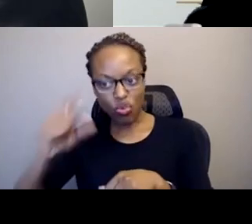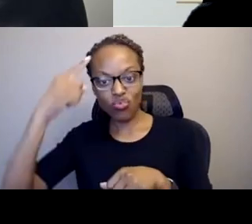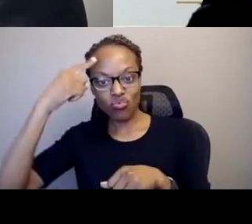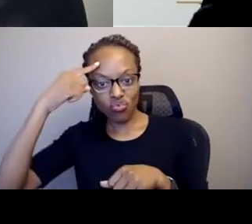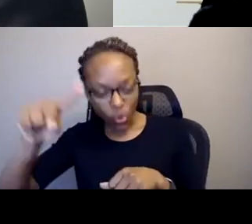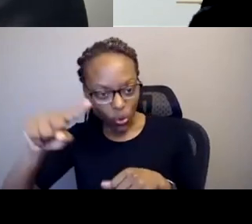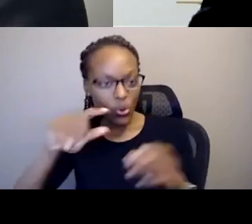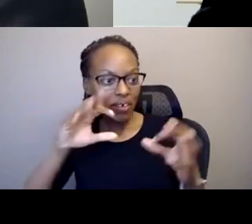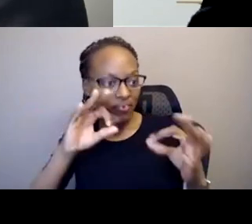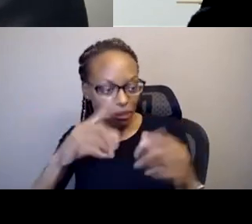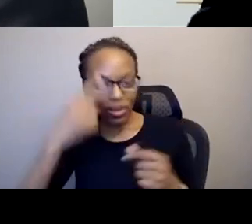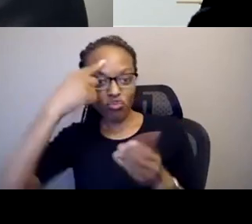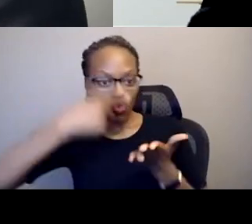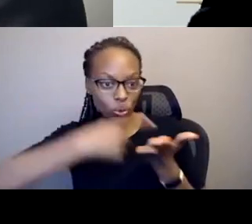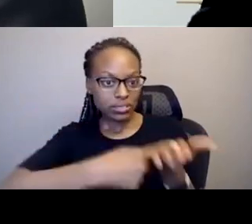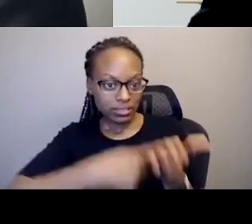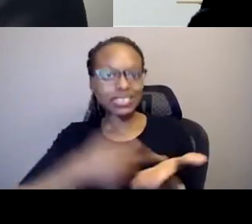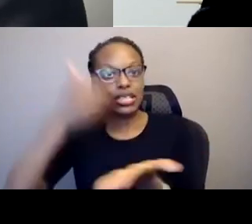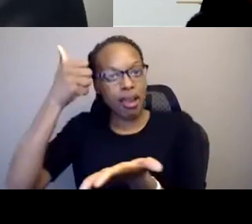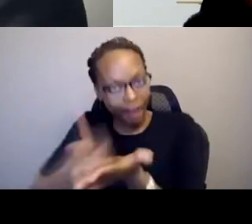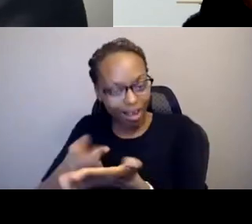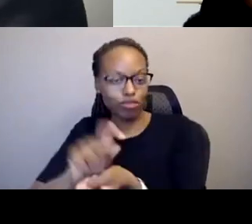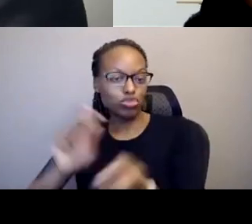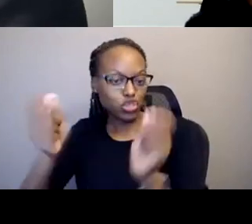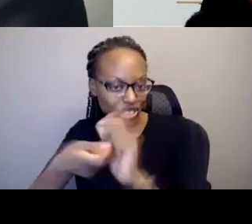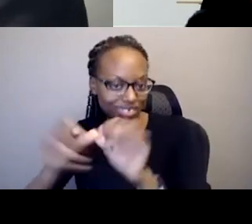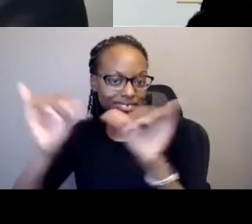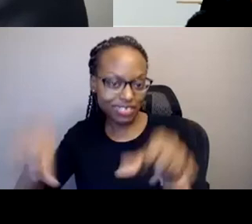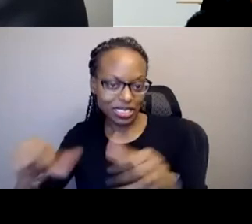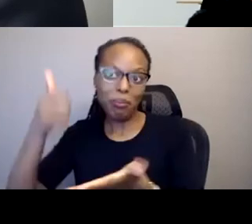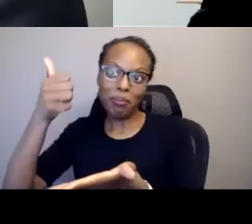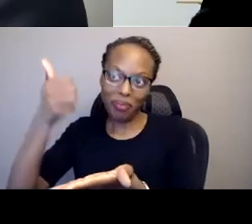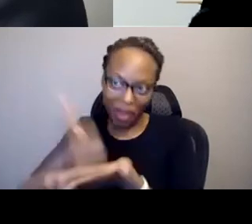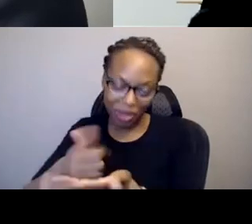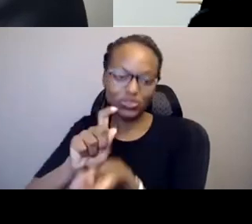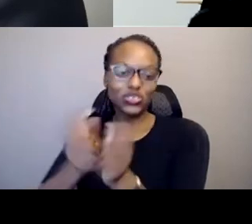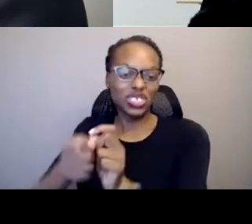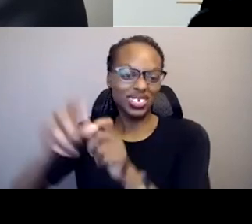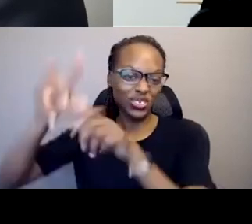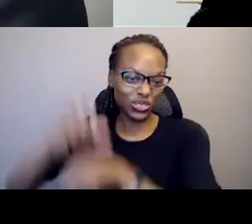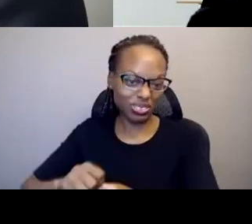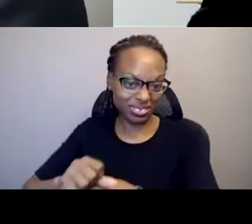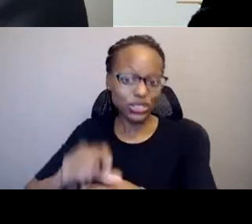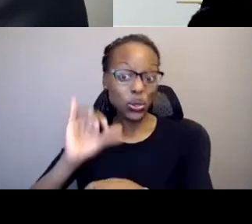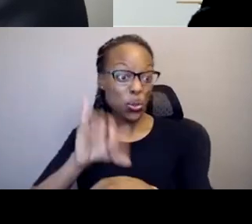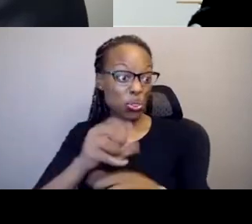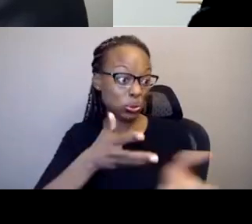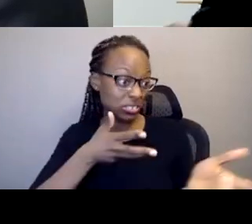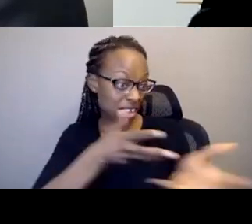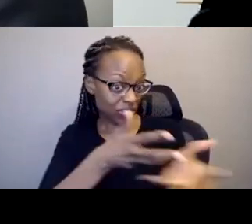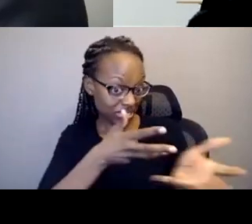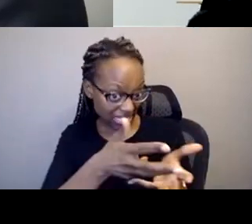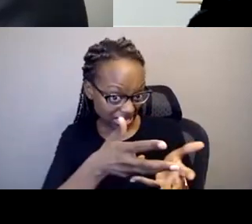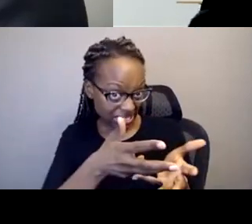But that time that we spent actually having those conversations, again, it's a different level of exposure. You have